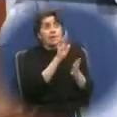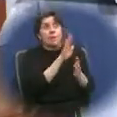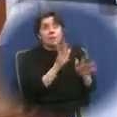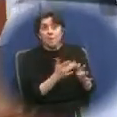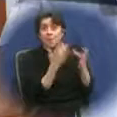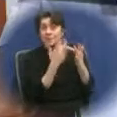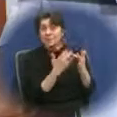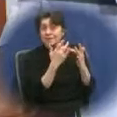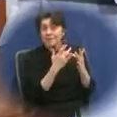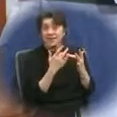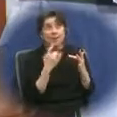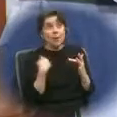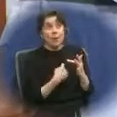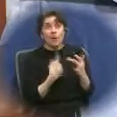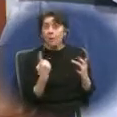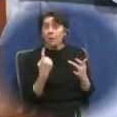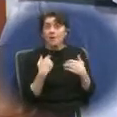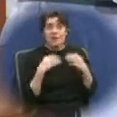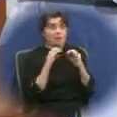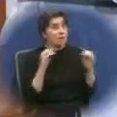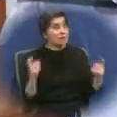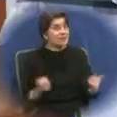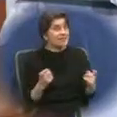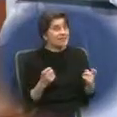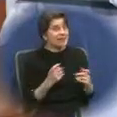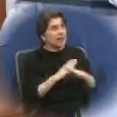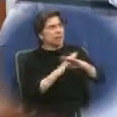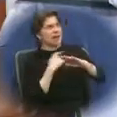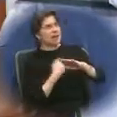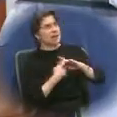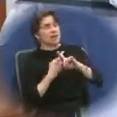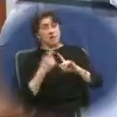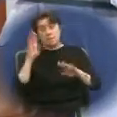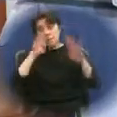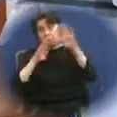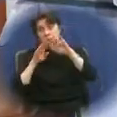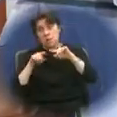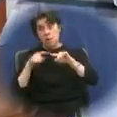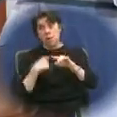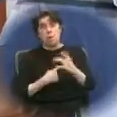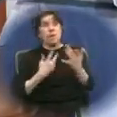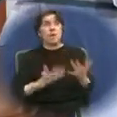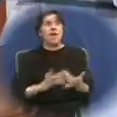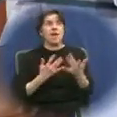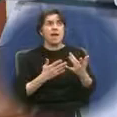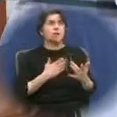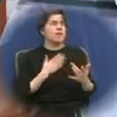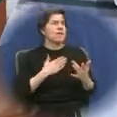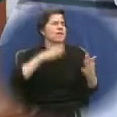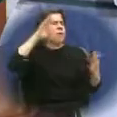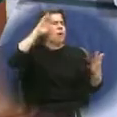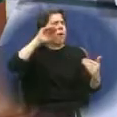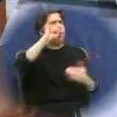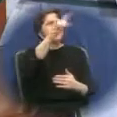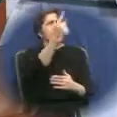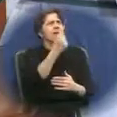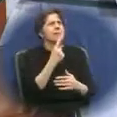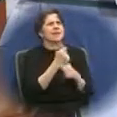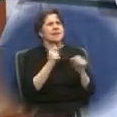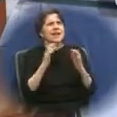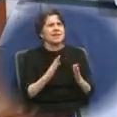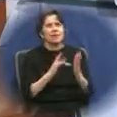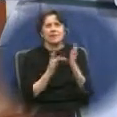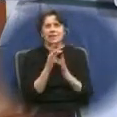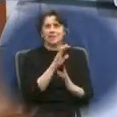mercy, we may be always free from sin, and protect us from all anxiety as we wait in joyful hope for the coming of our